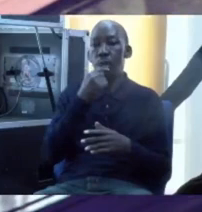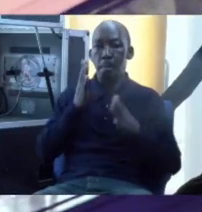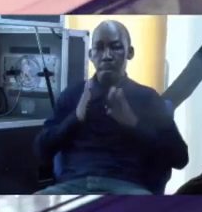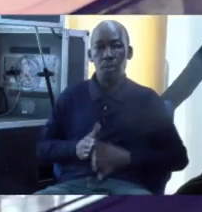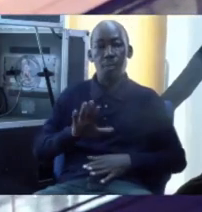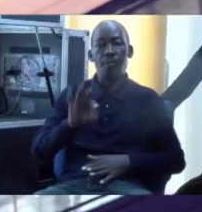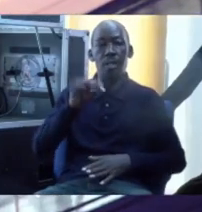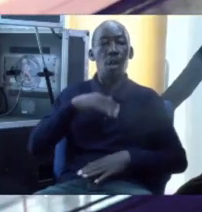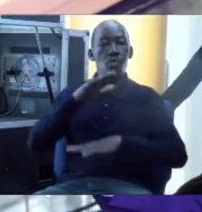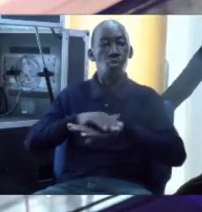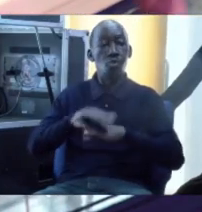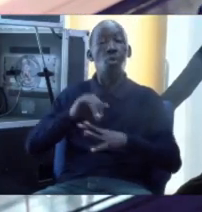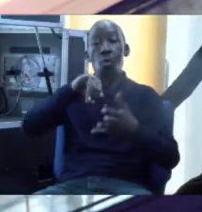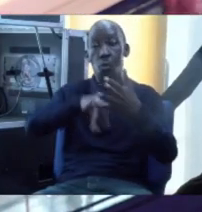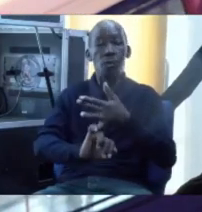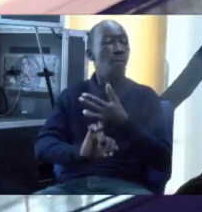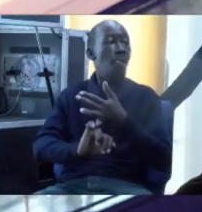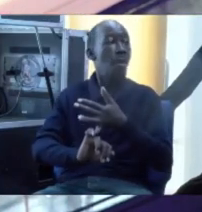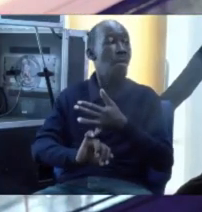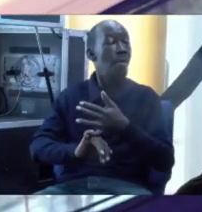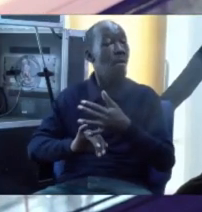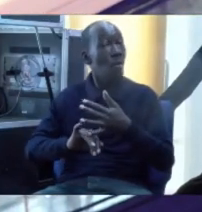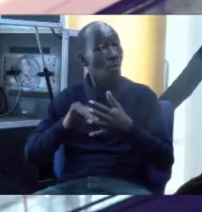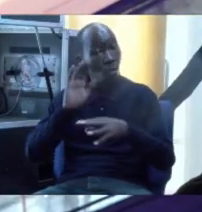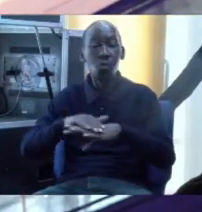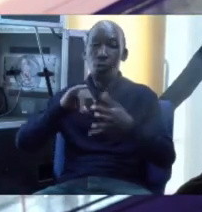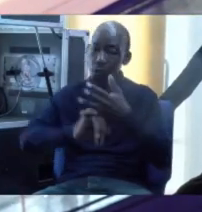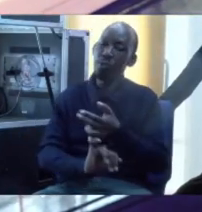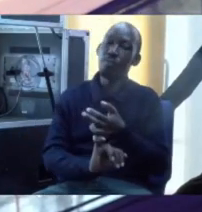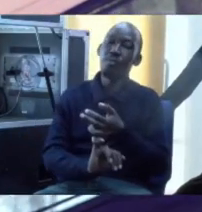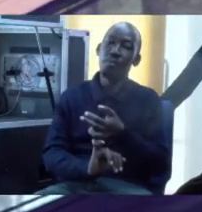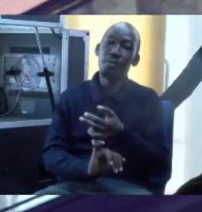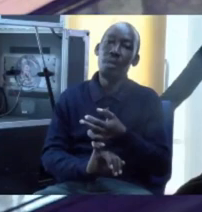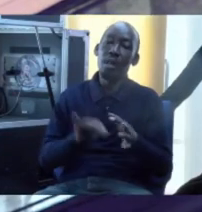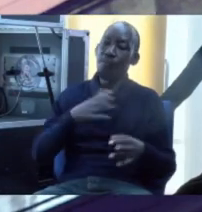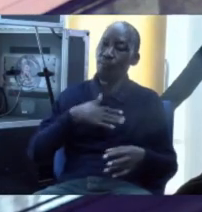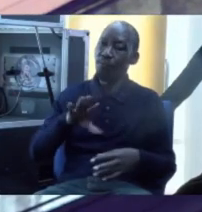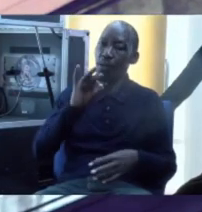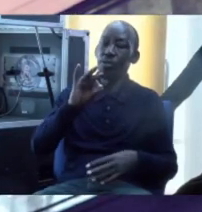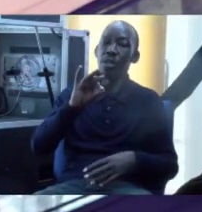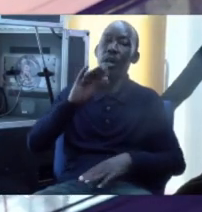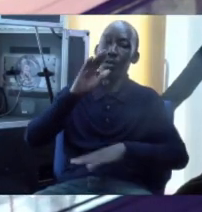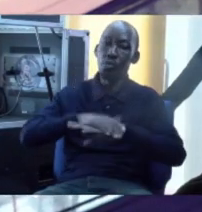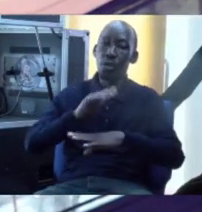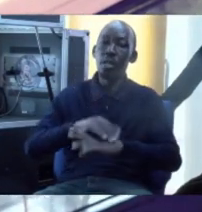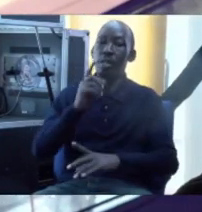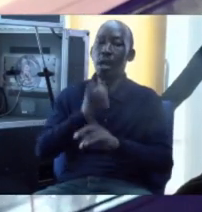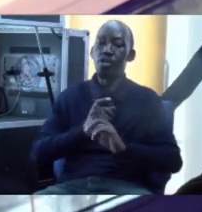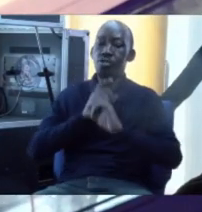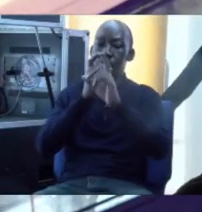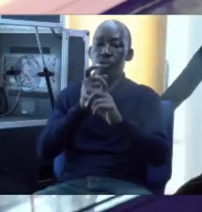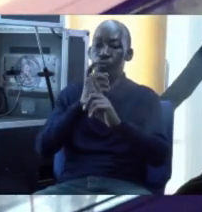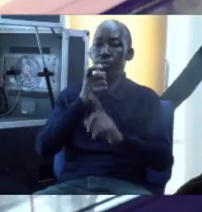good, kila apataye mke mwema, has found what? amepata nini? Is a gift from